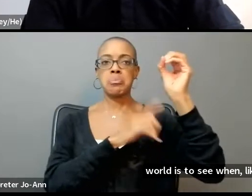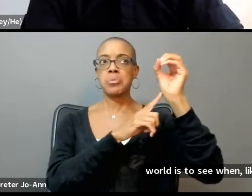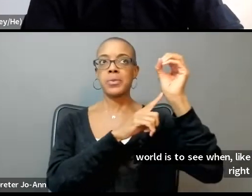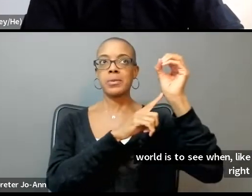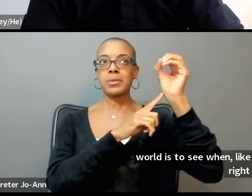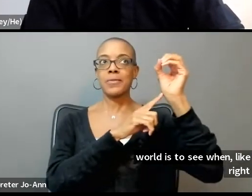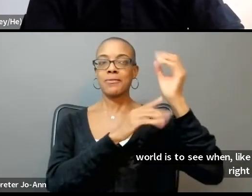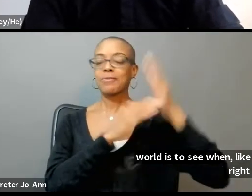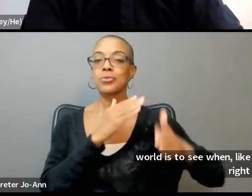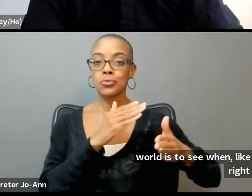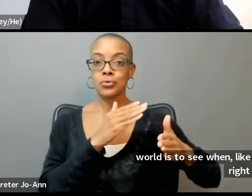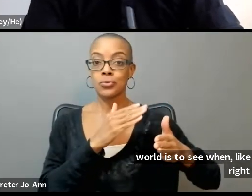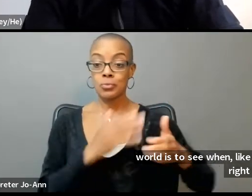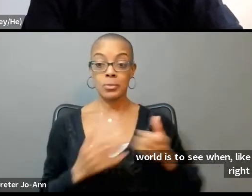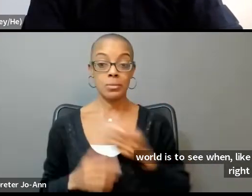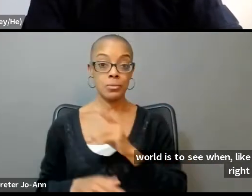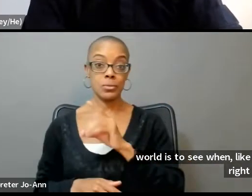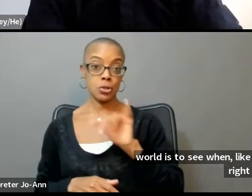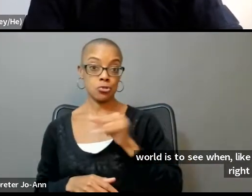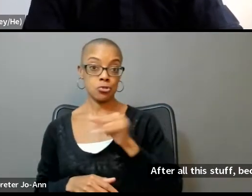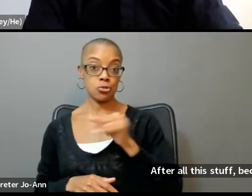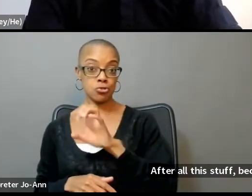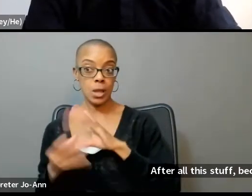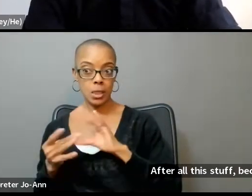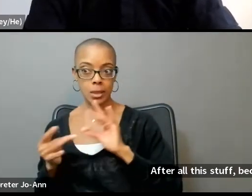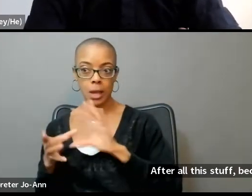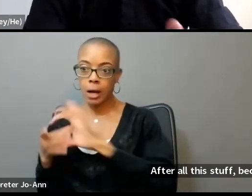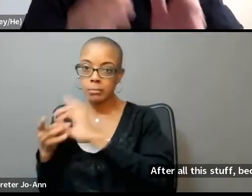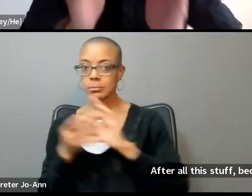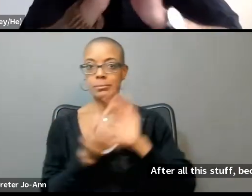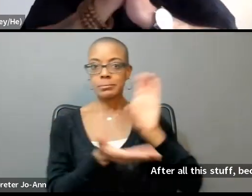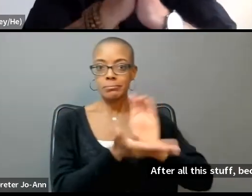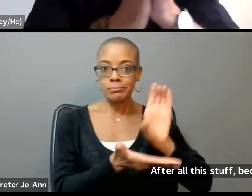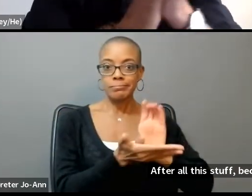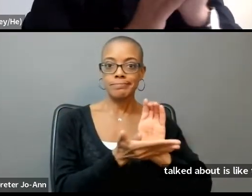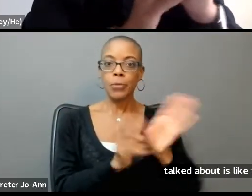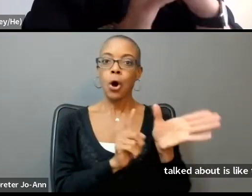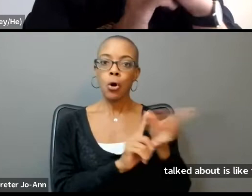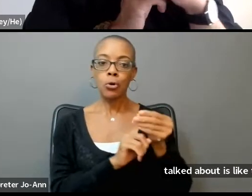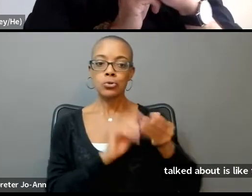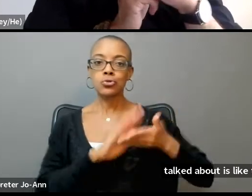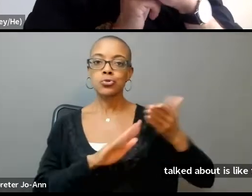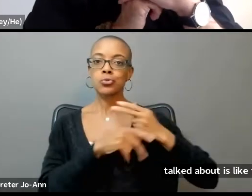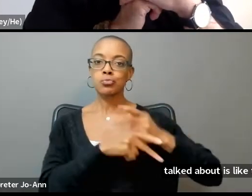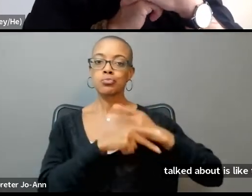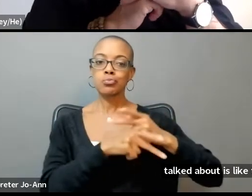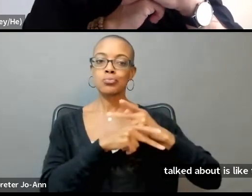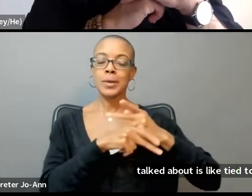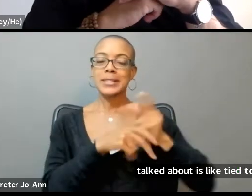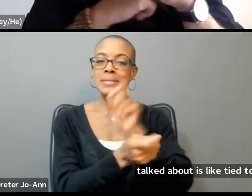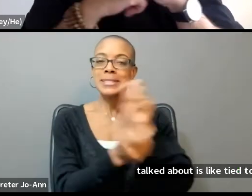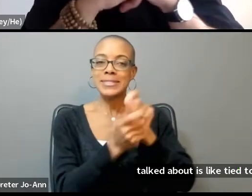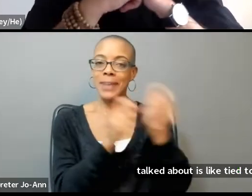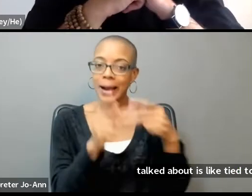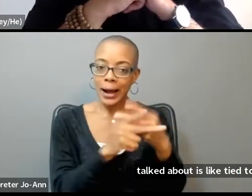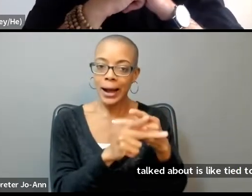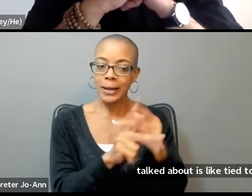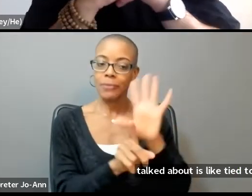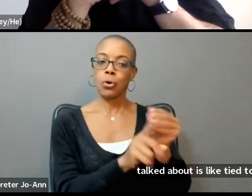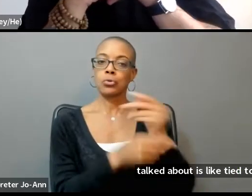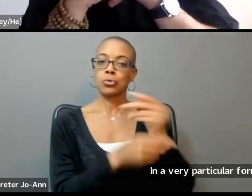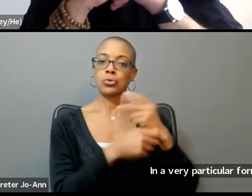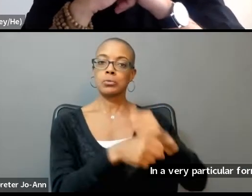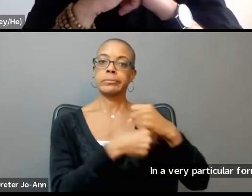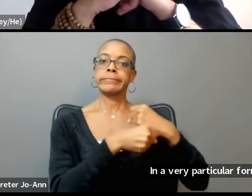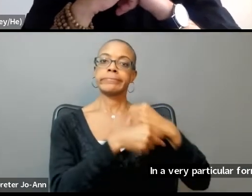much now, as Jade has talked about, is like tied to capital and culture production and a very particular form of culture production. And so when these avenues